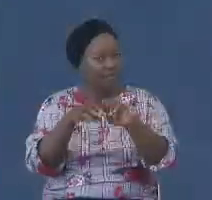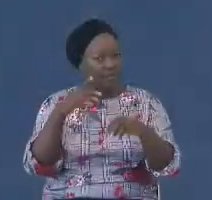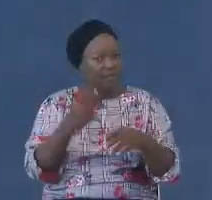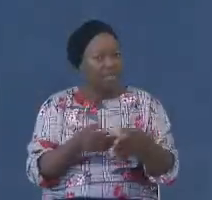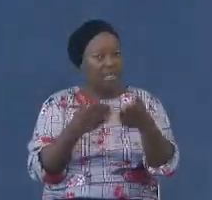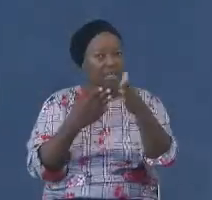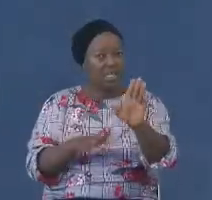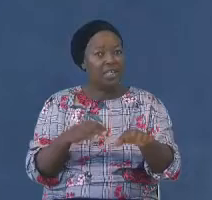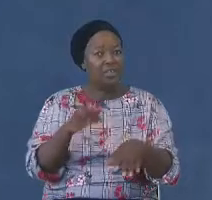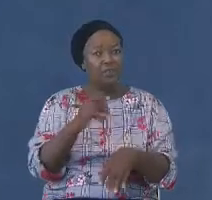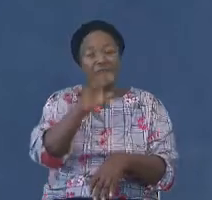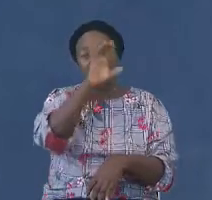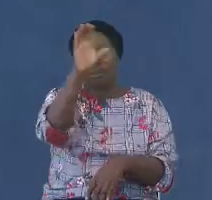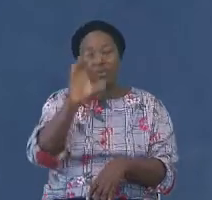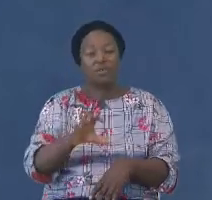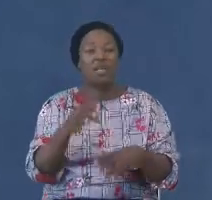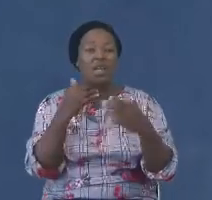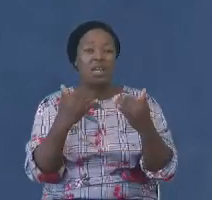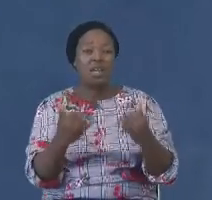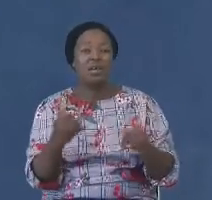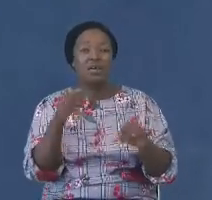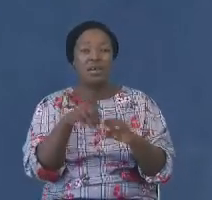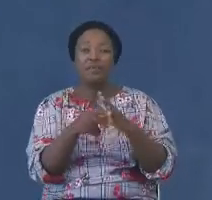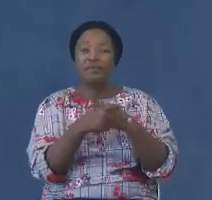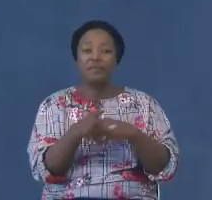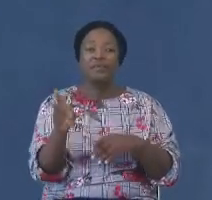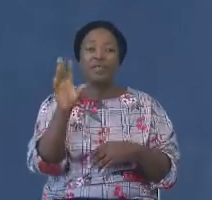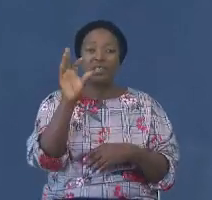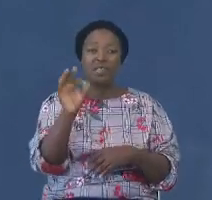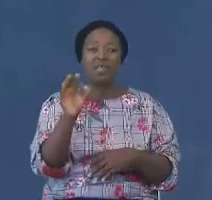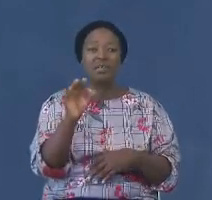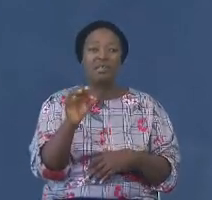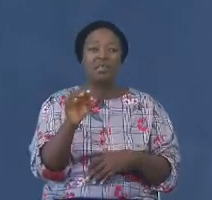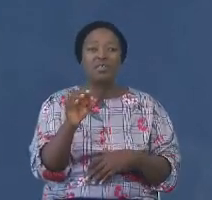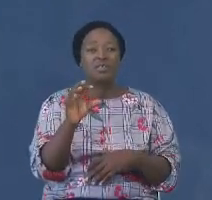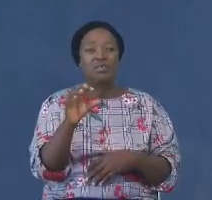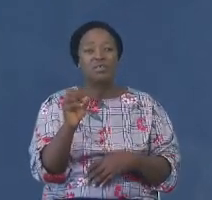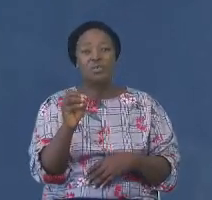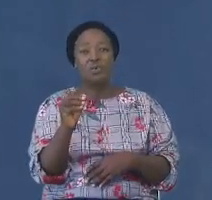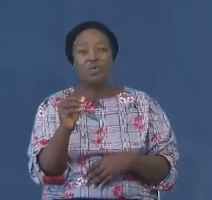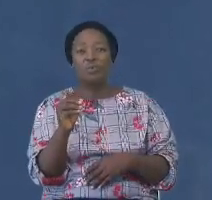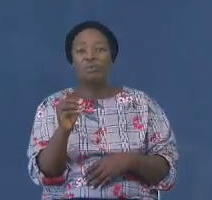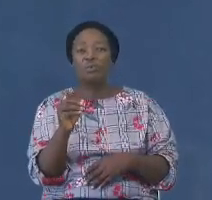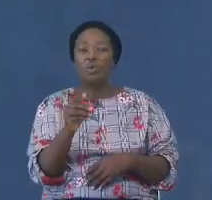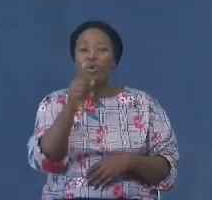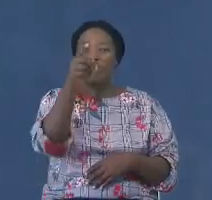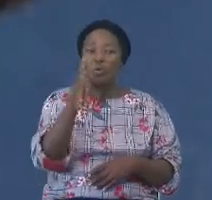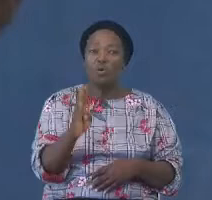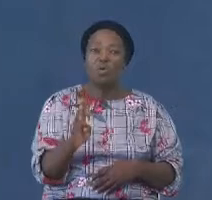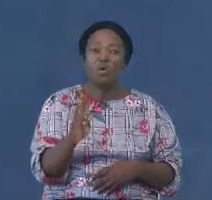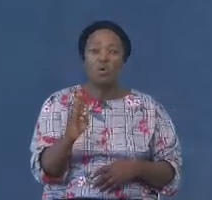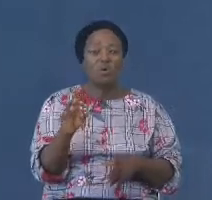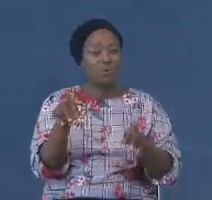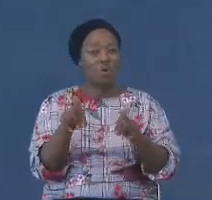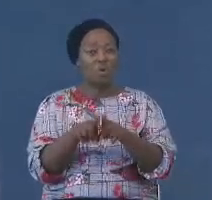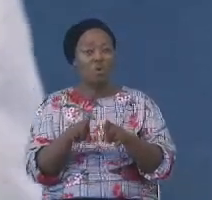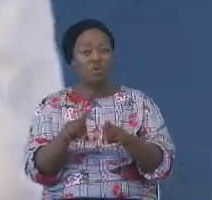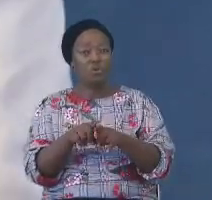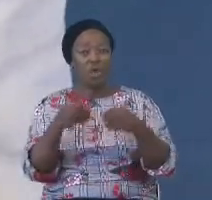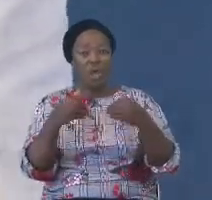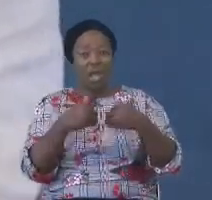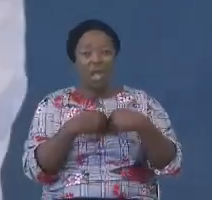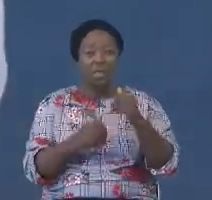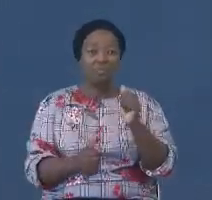death that's christ even the death of the cross now in verse nine wherefore